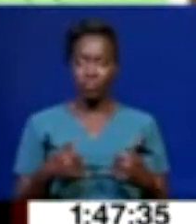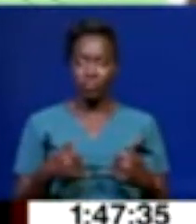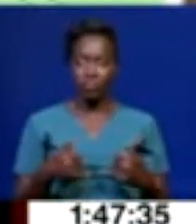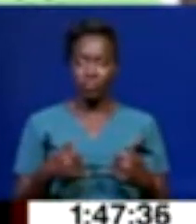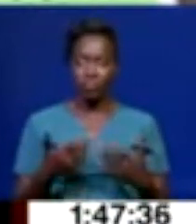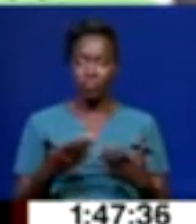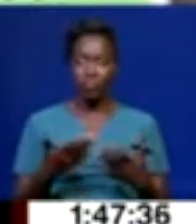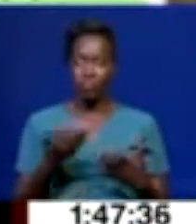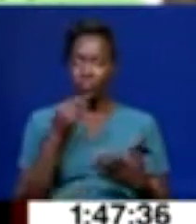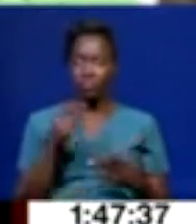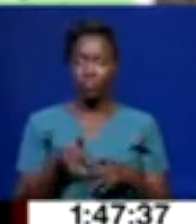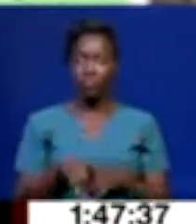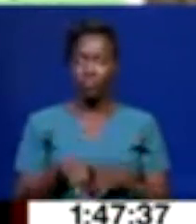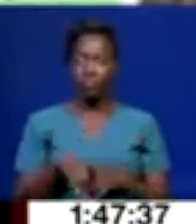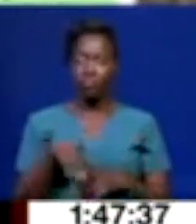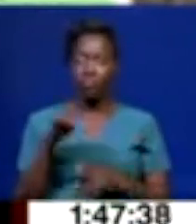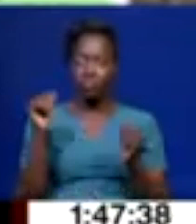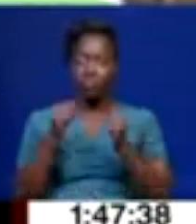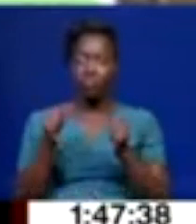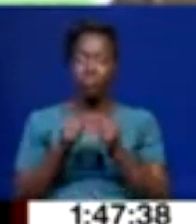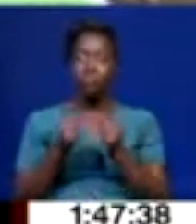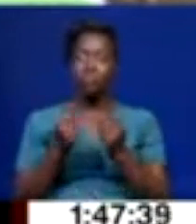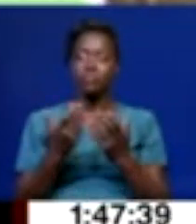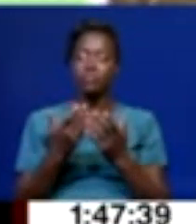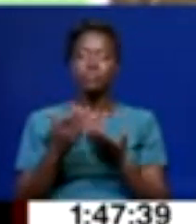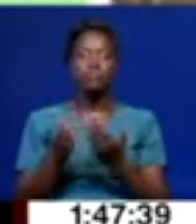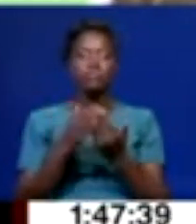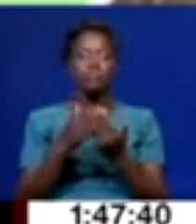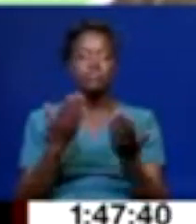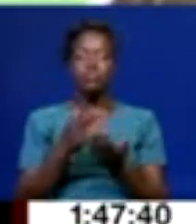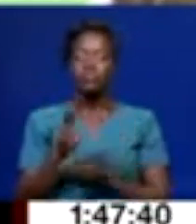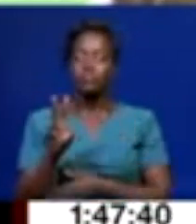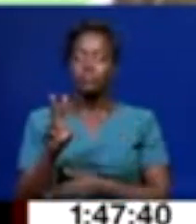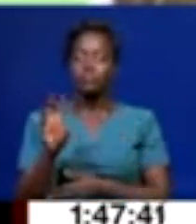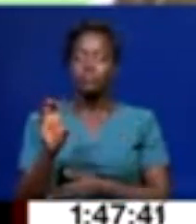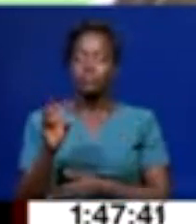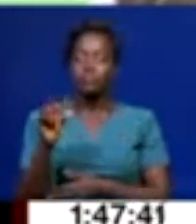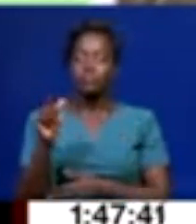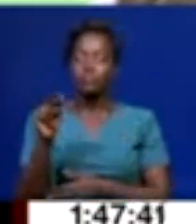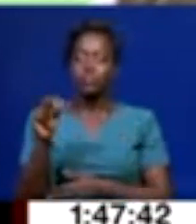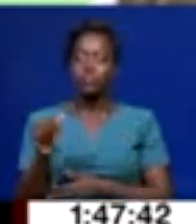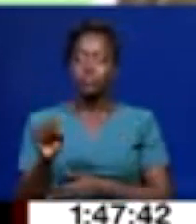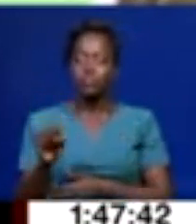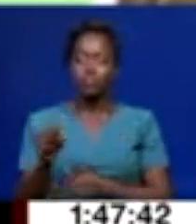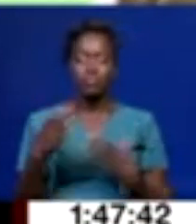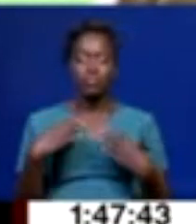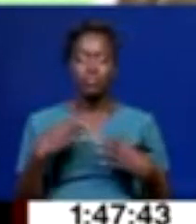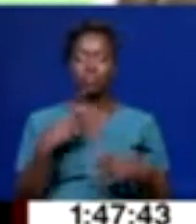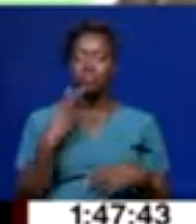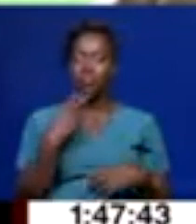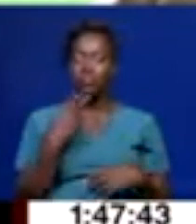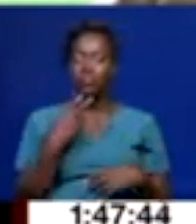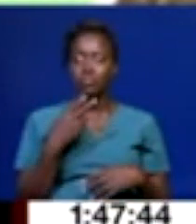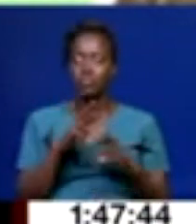cream. We want to cater for them. We want to cater for the vegans. We want to cater for people who are